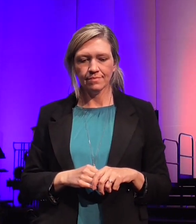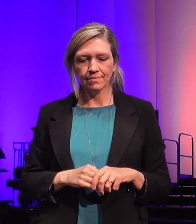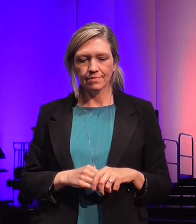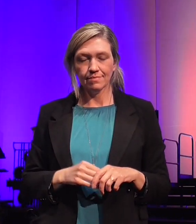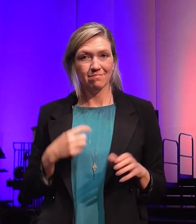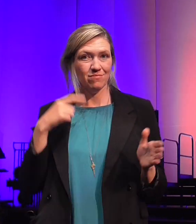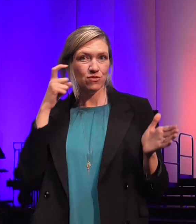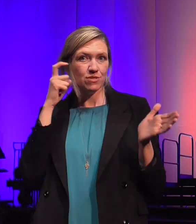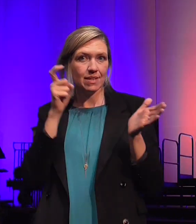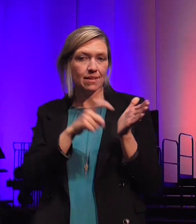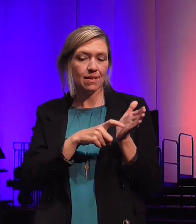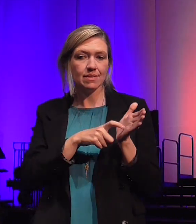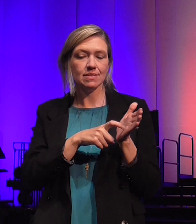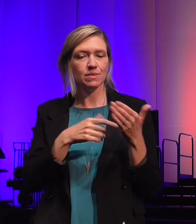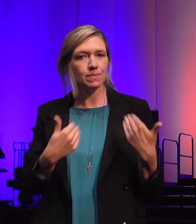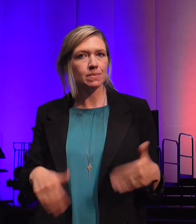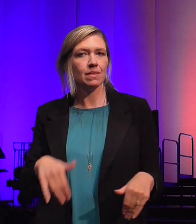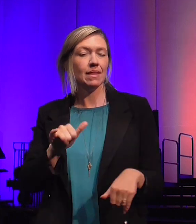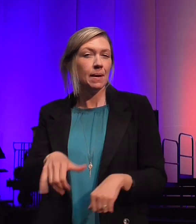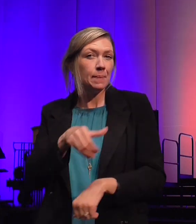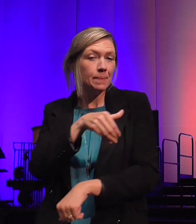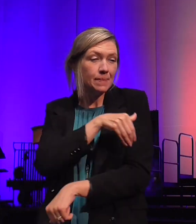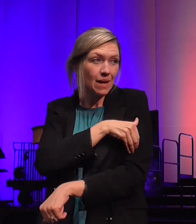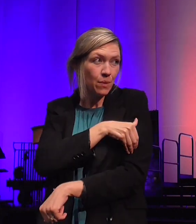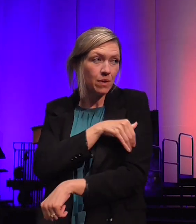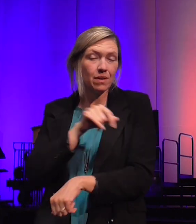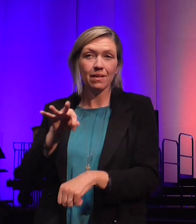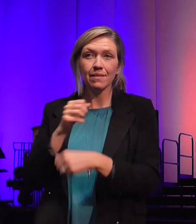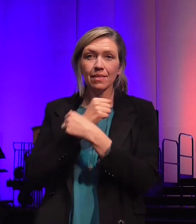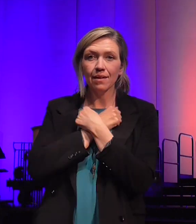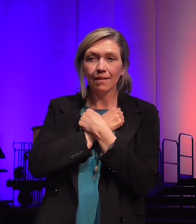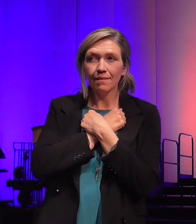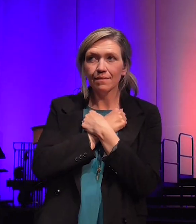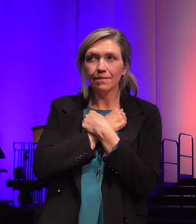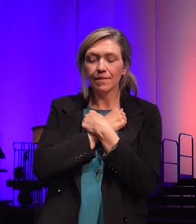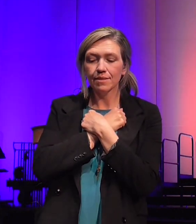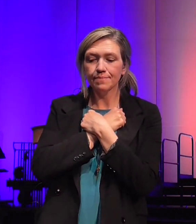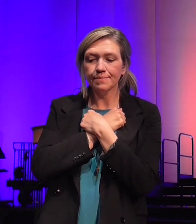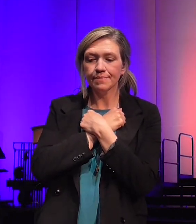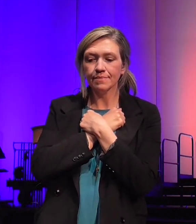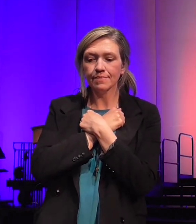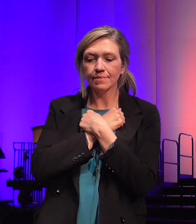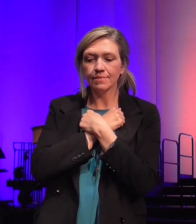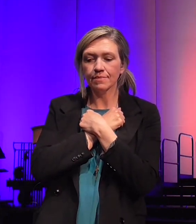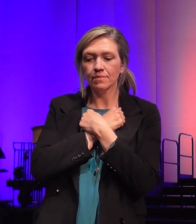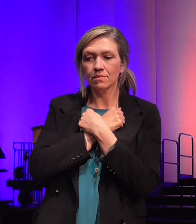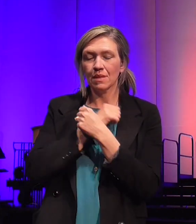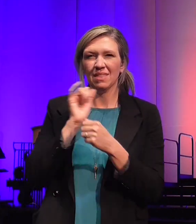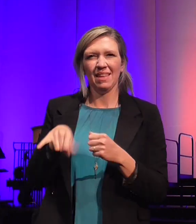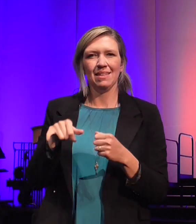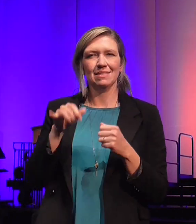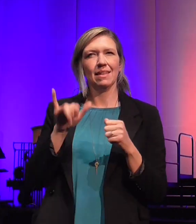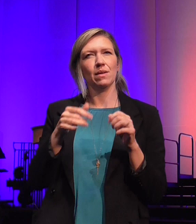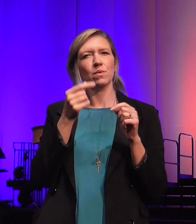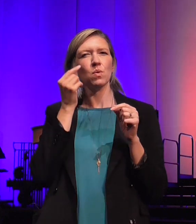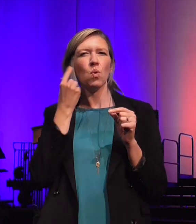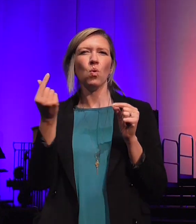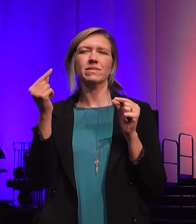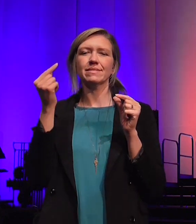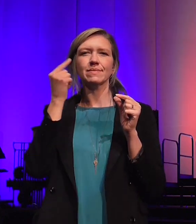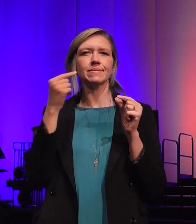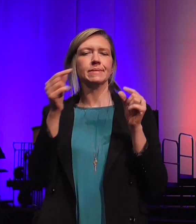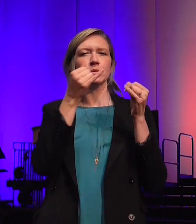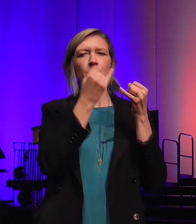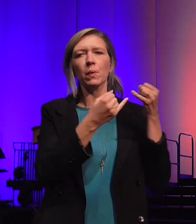And I recognize that power of love is the interconnected golden thread